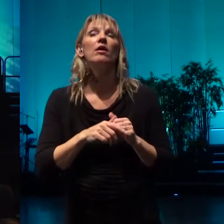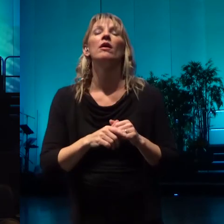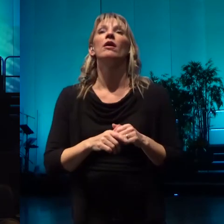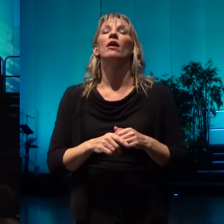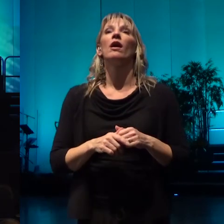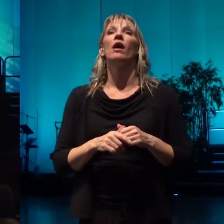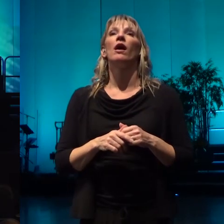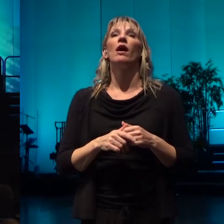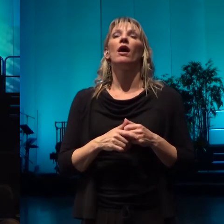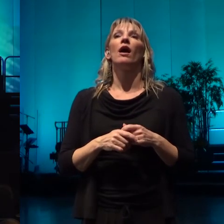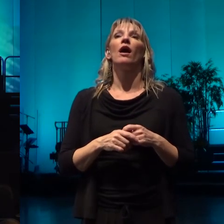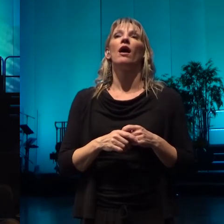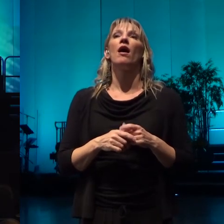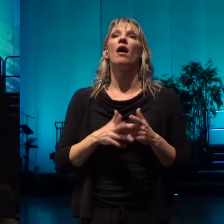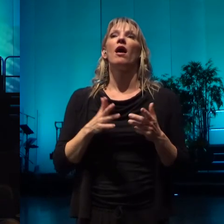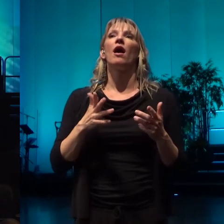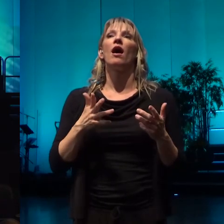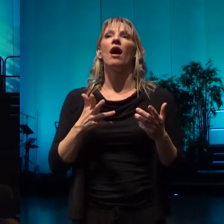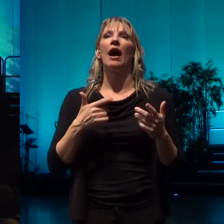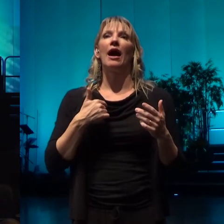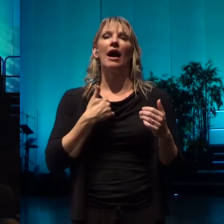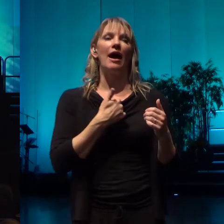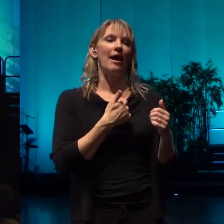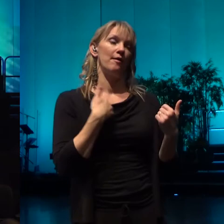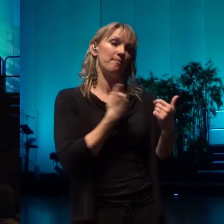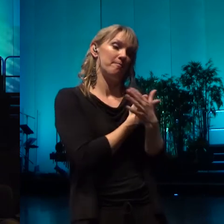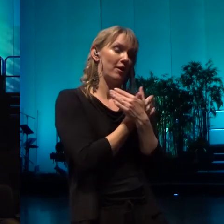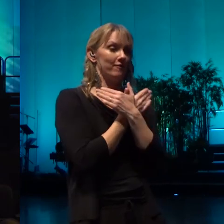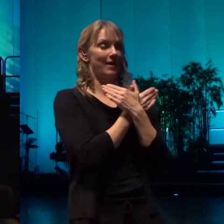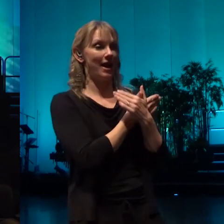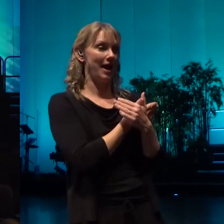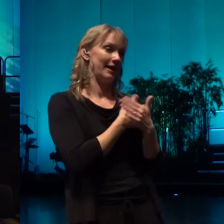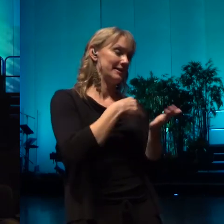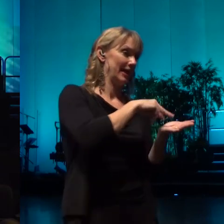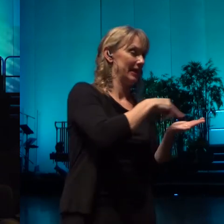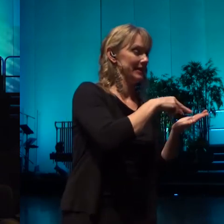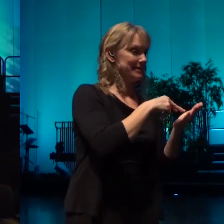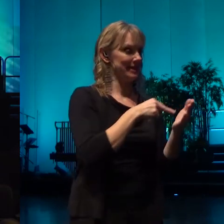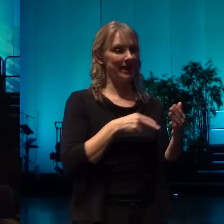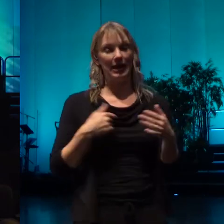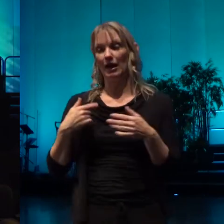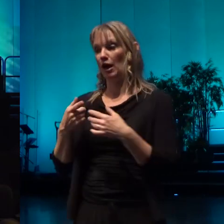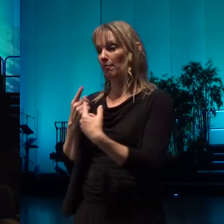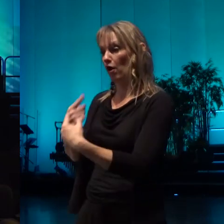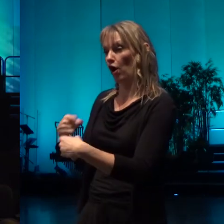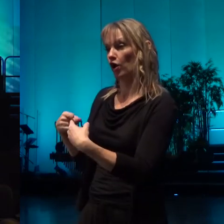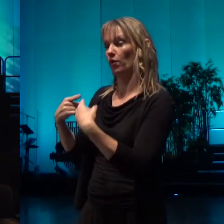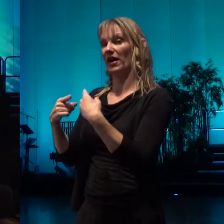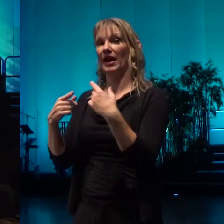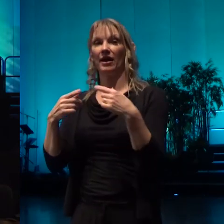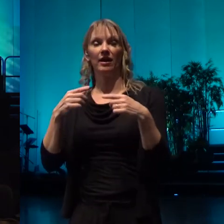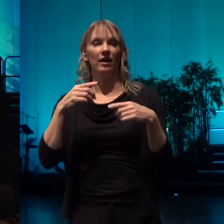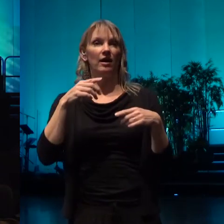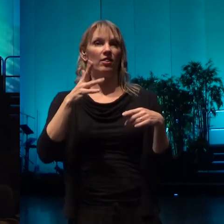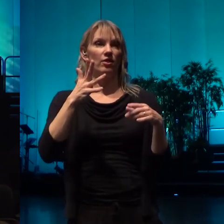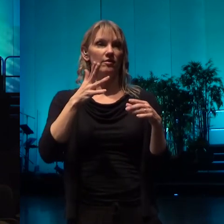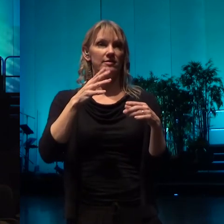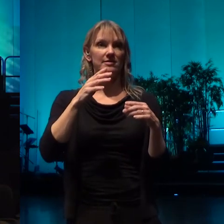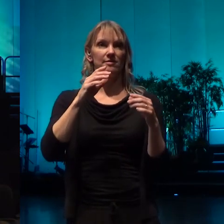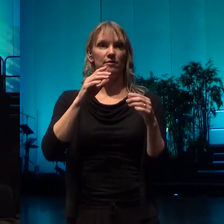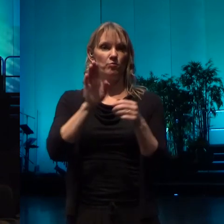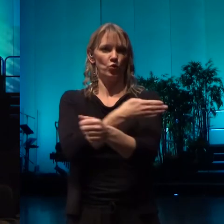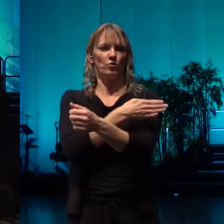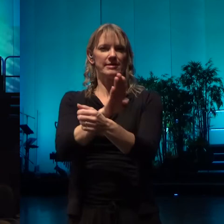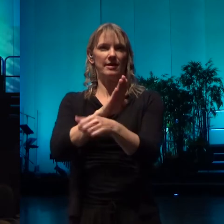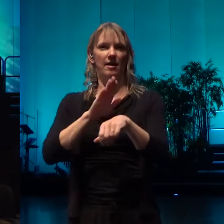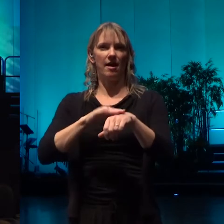And I'm arguing with butterfly wings on, dancing around the house, and there's a Spotify app on the TV,